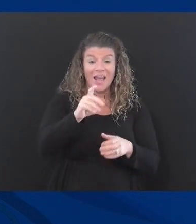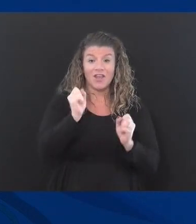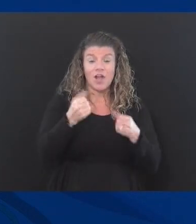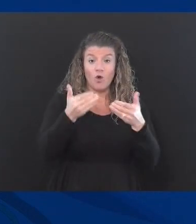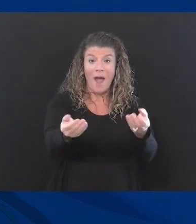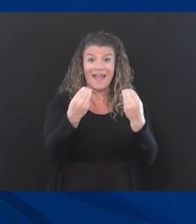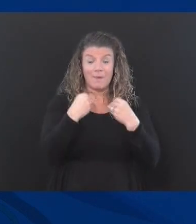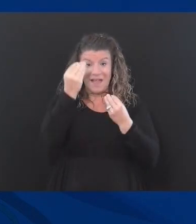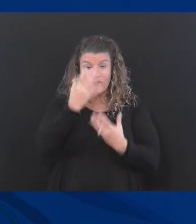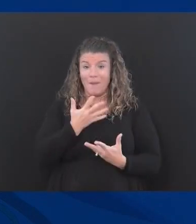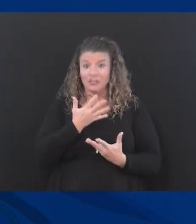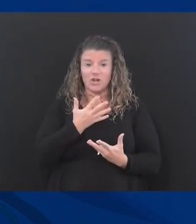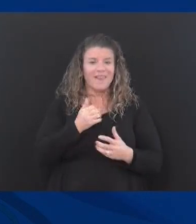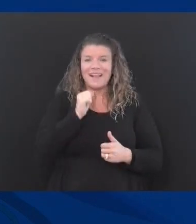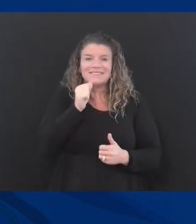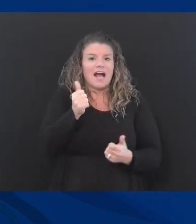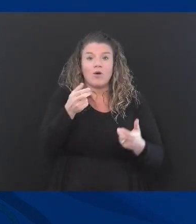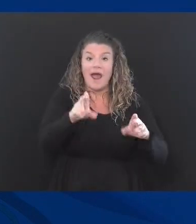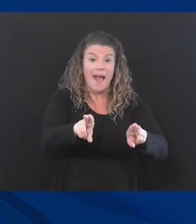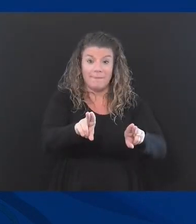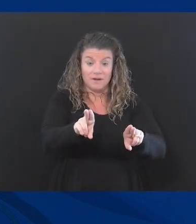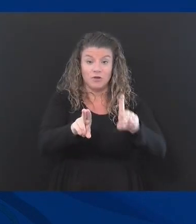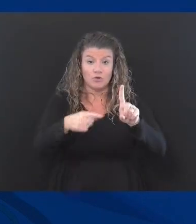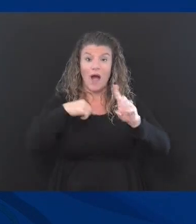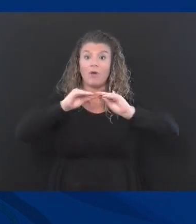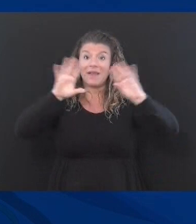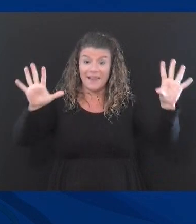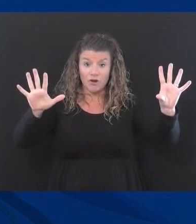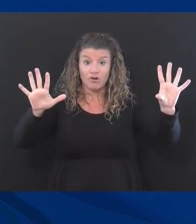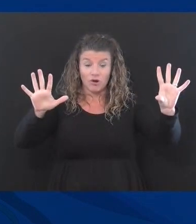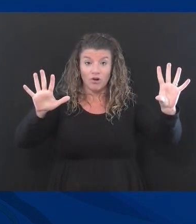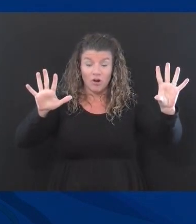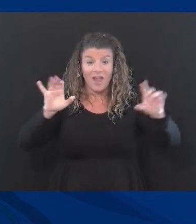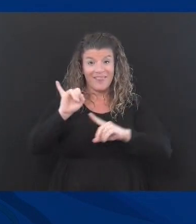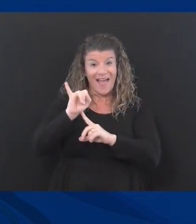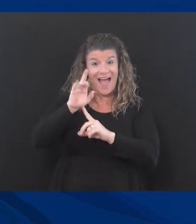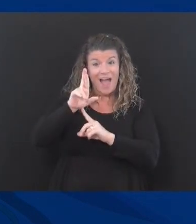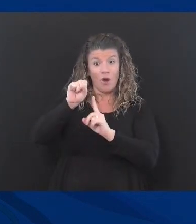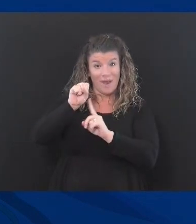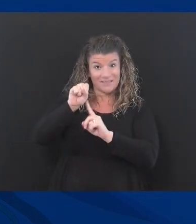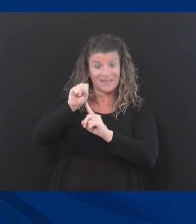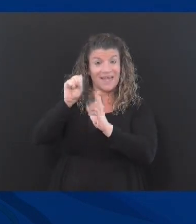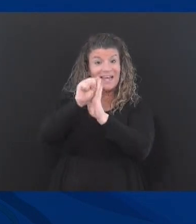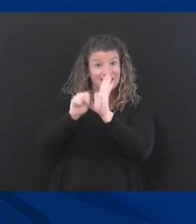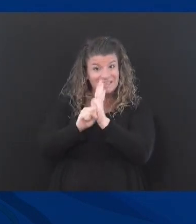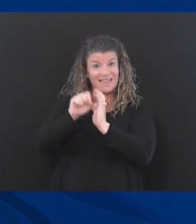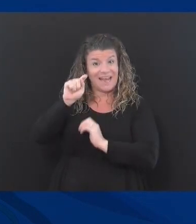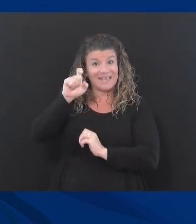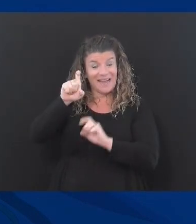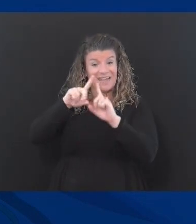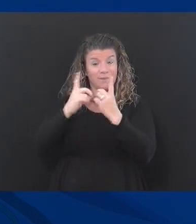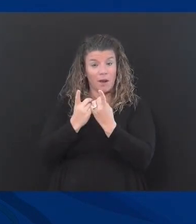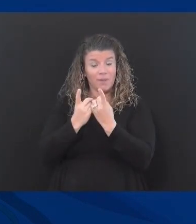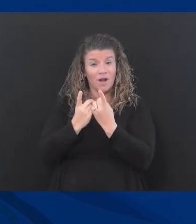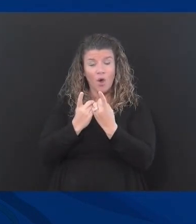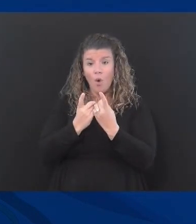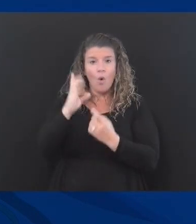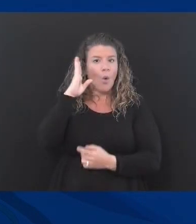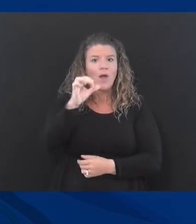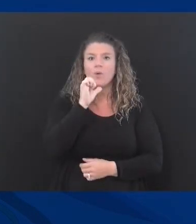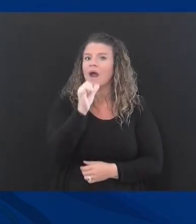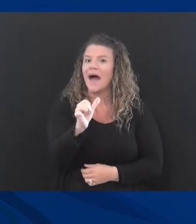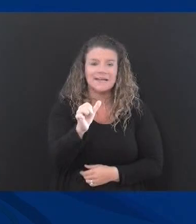do you understand what I'm saying? And to make it perfectly clear is the IRS and the State Tax Department will not call